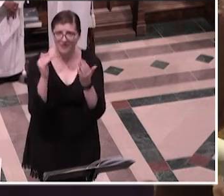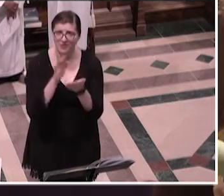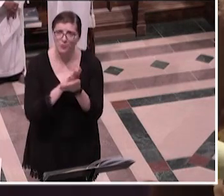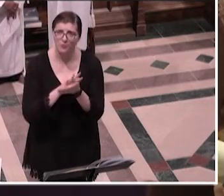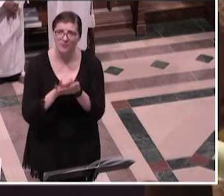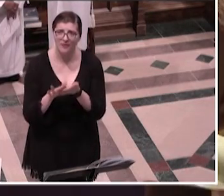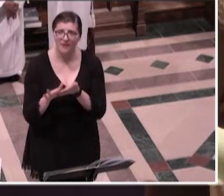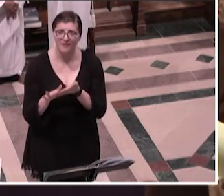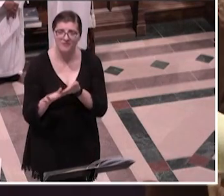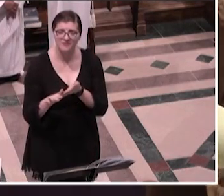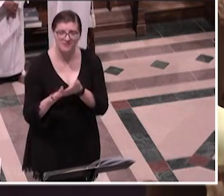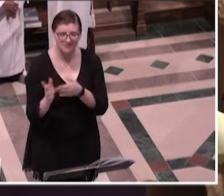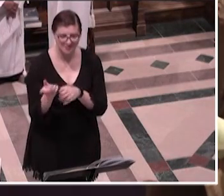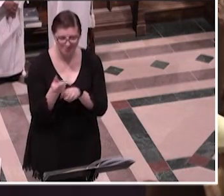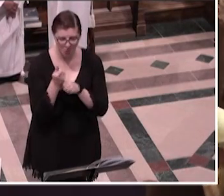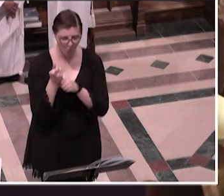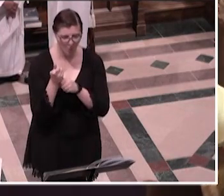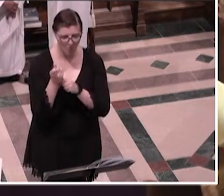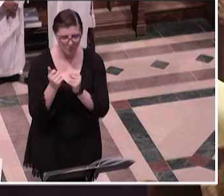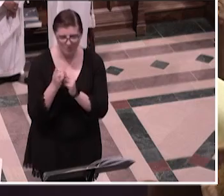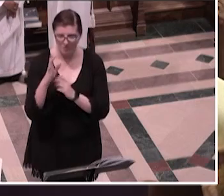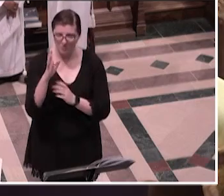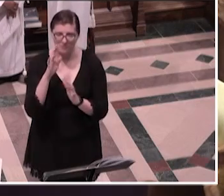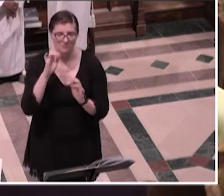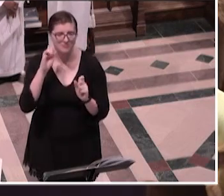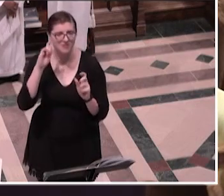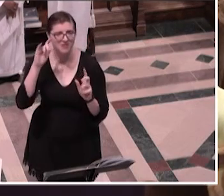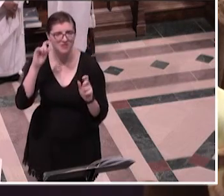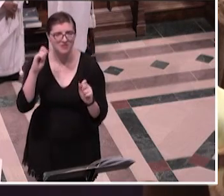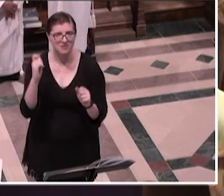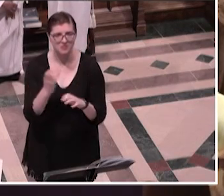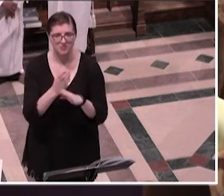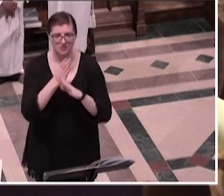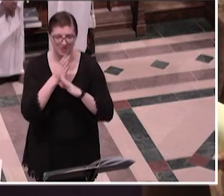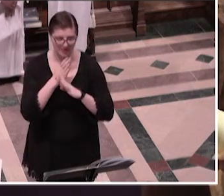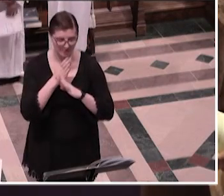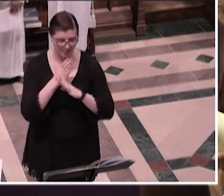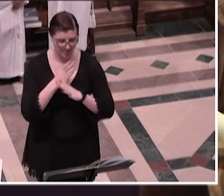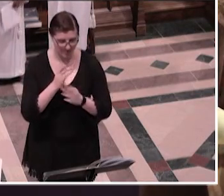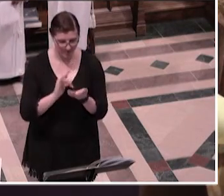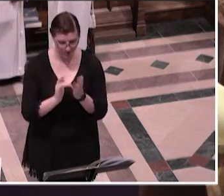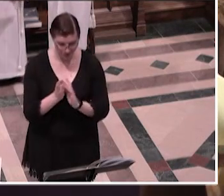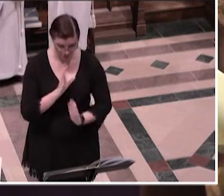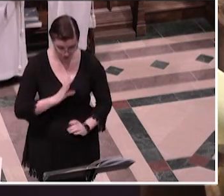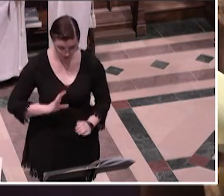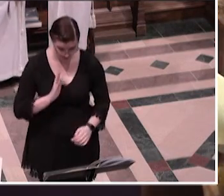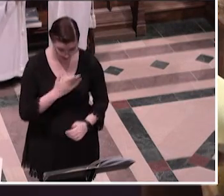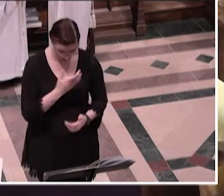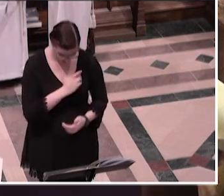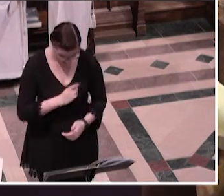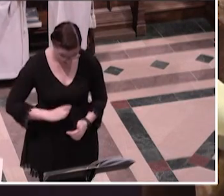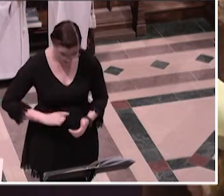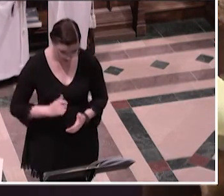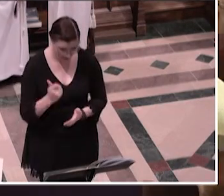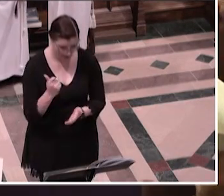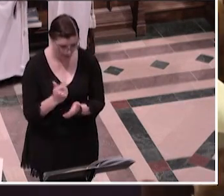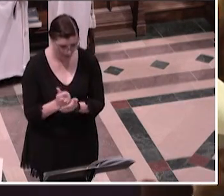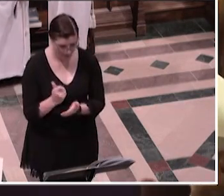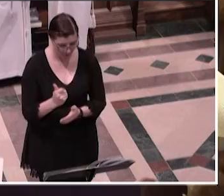be upheld by your divine protection. Through Jesus Christ, our Lord. Amen.